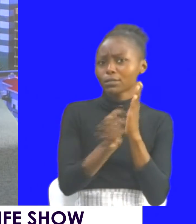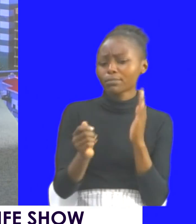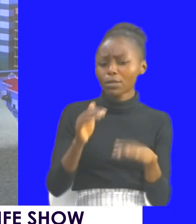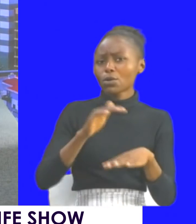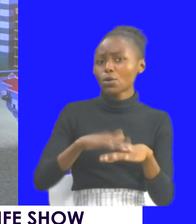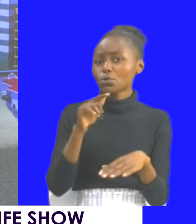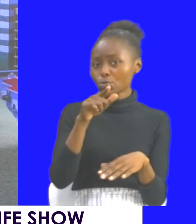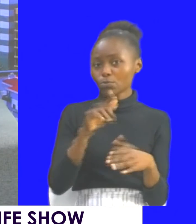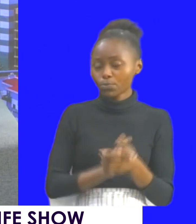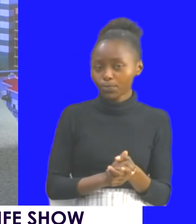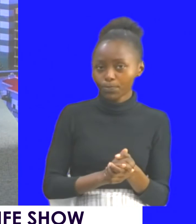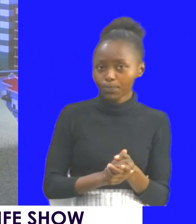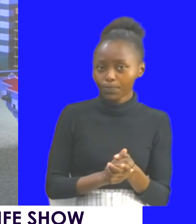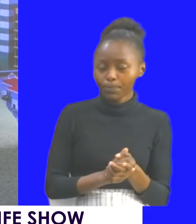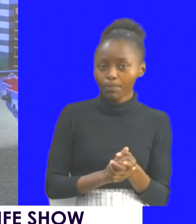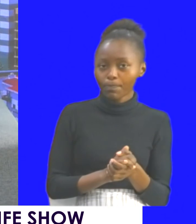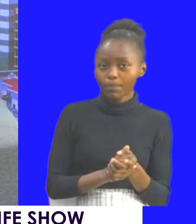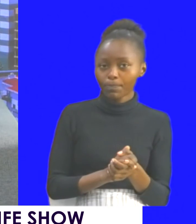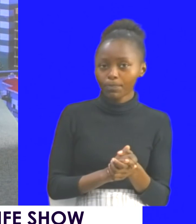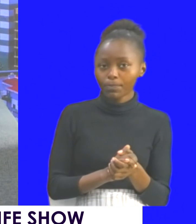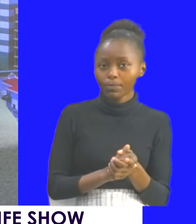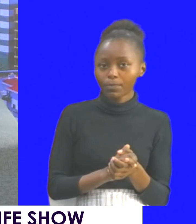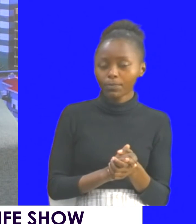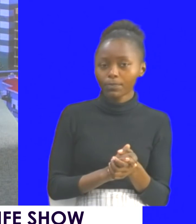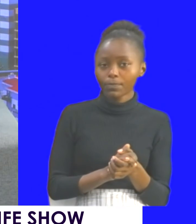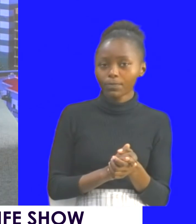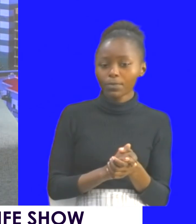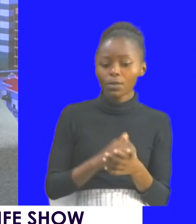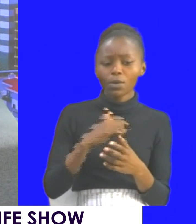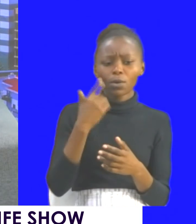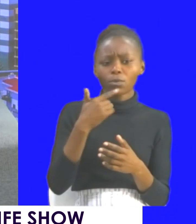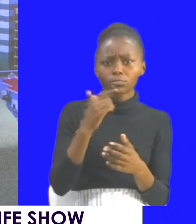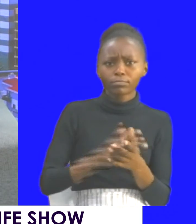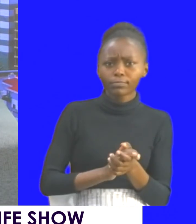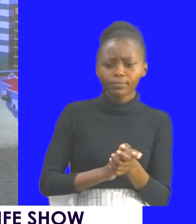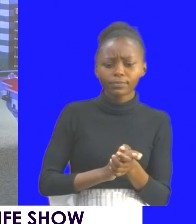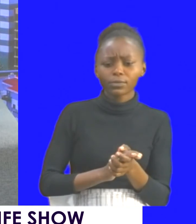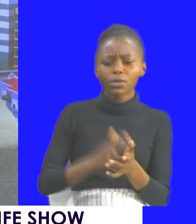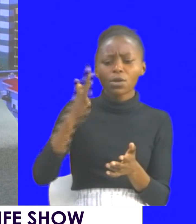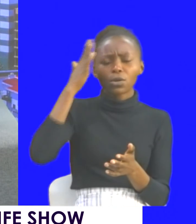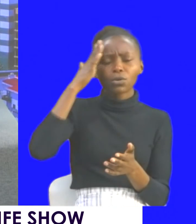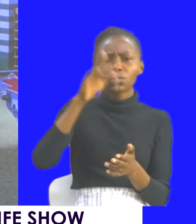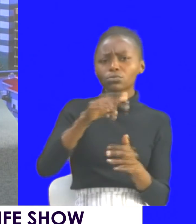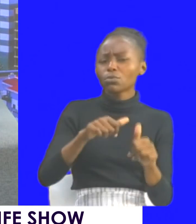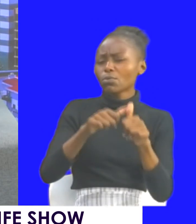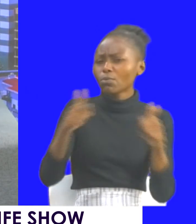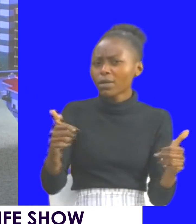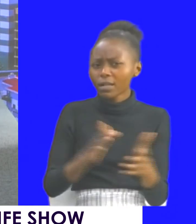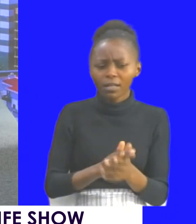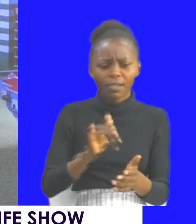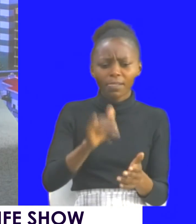Who is the expert on you? Who is this that describes you so well that you give up on